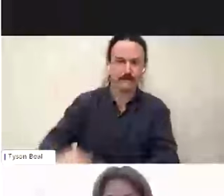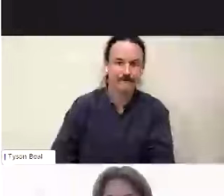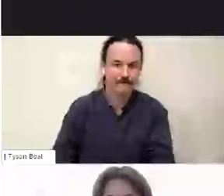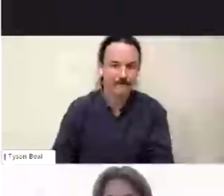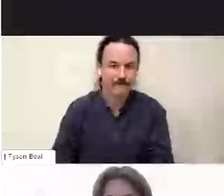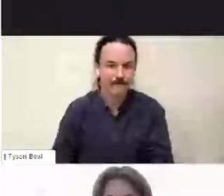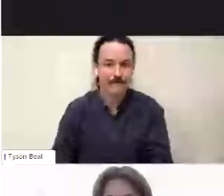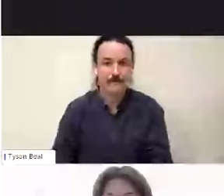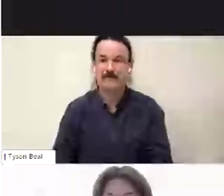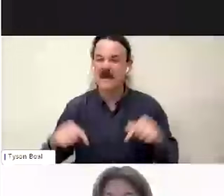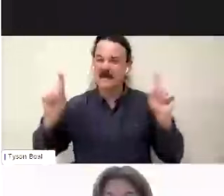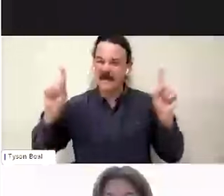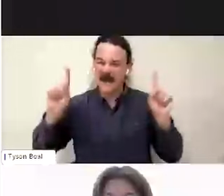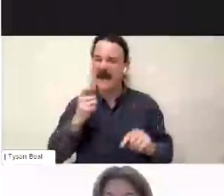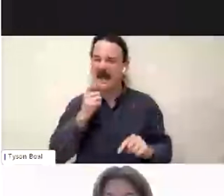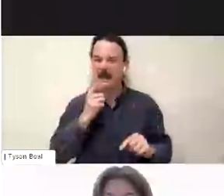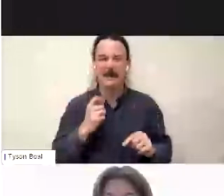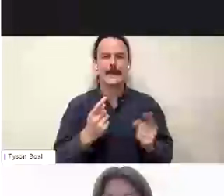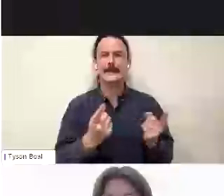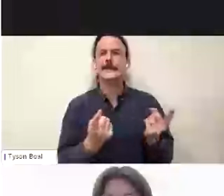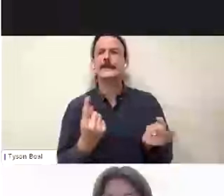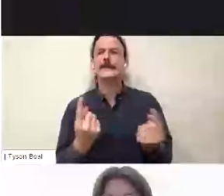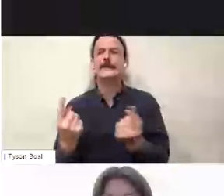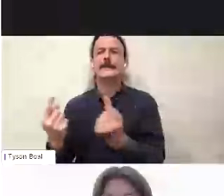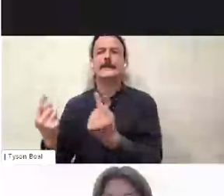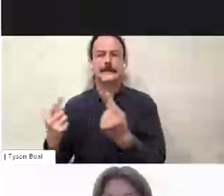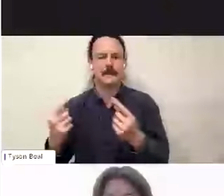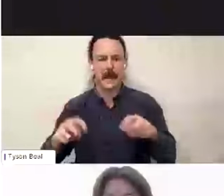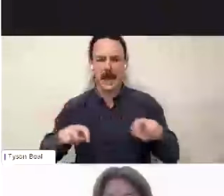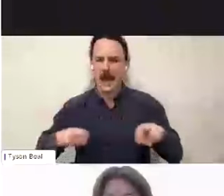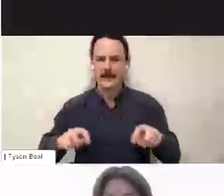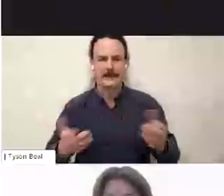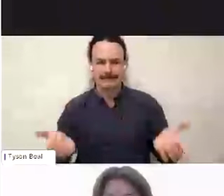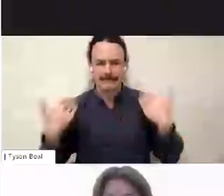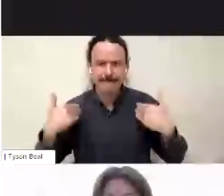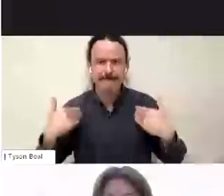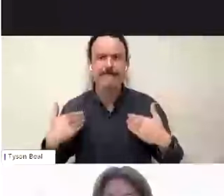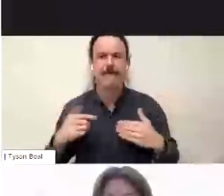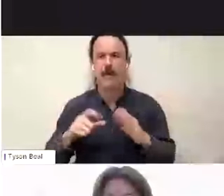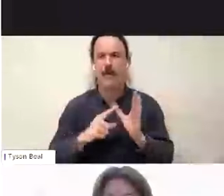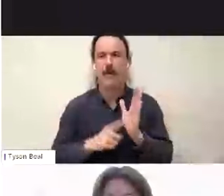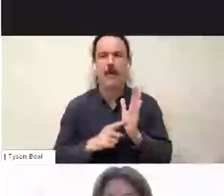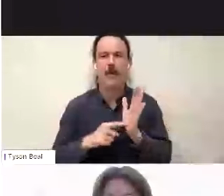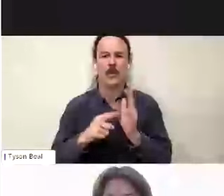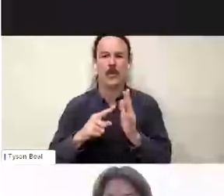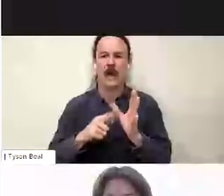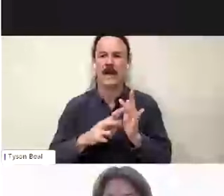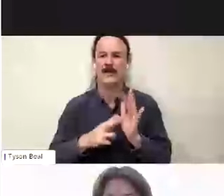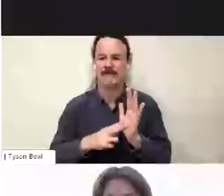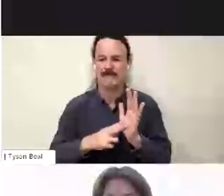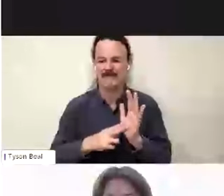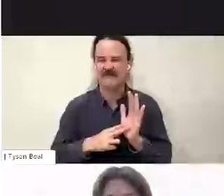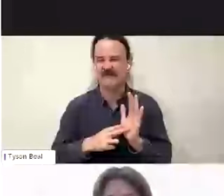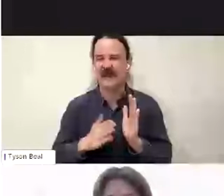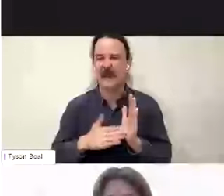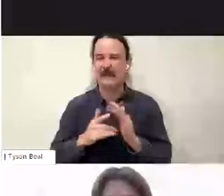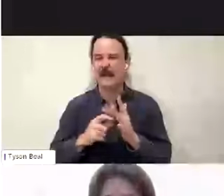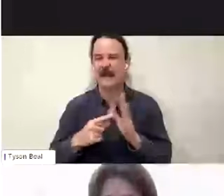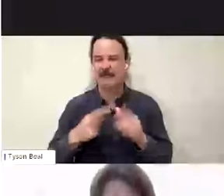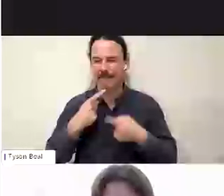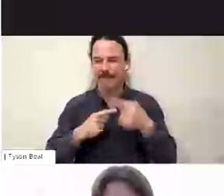to action. As Melissa has already outlined, the needs of First Nations people with